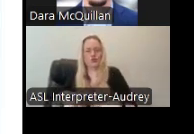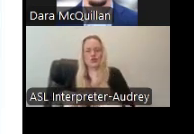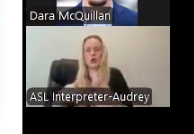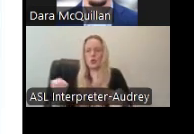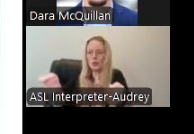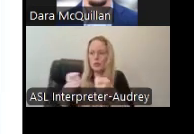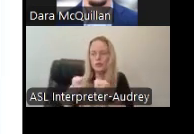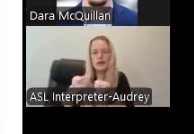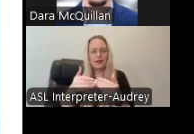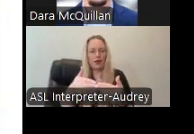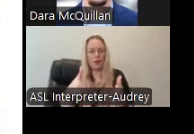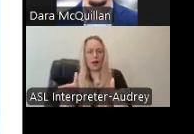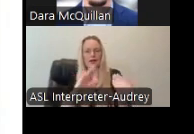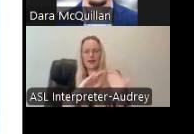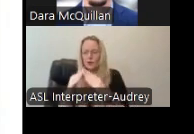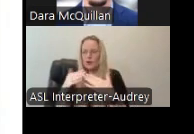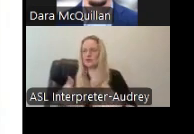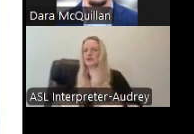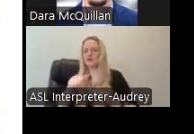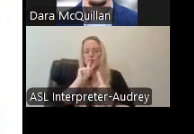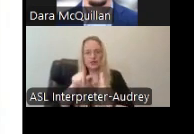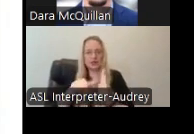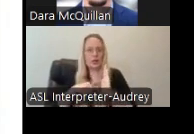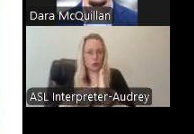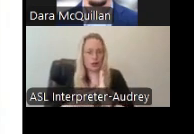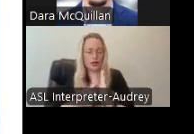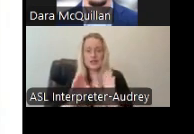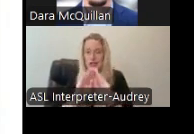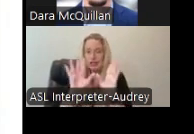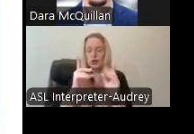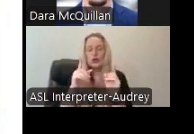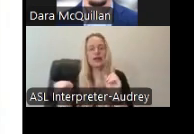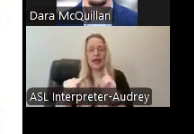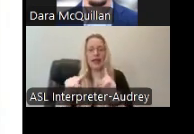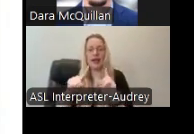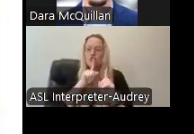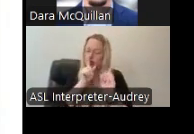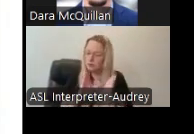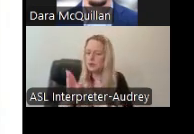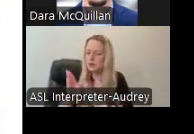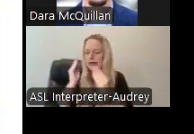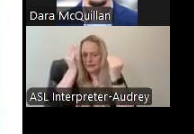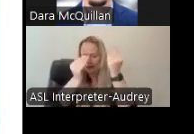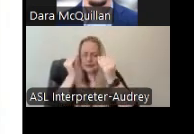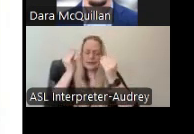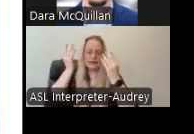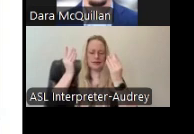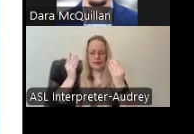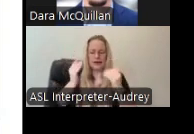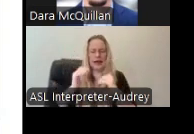and the community, I was really impressed. Clearly, a lot of thought has gone into how this site can really